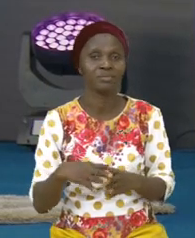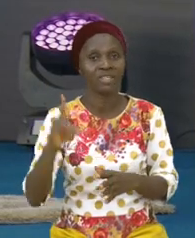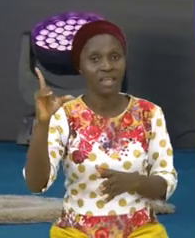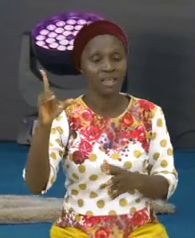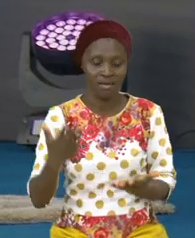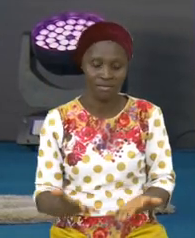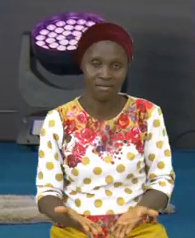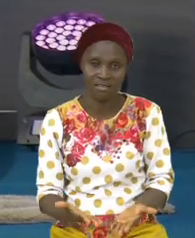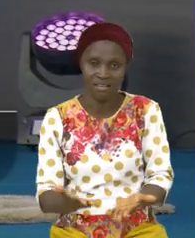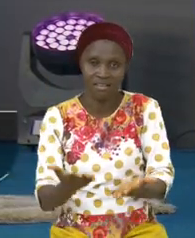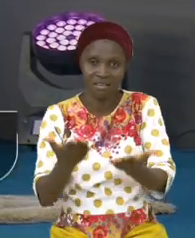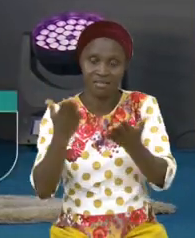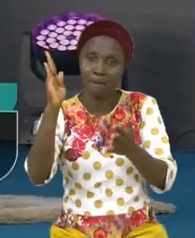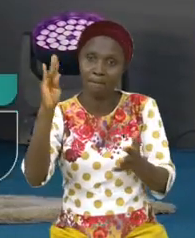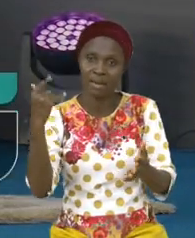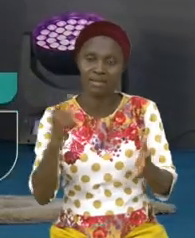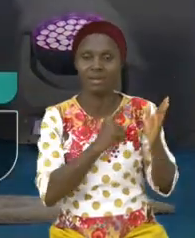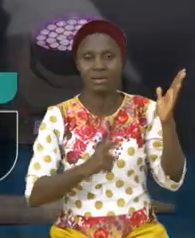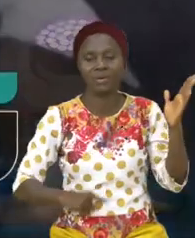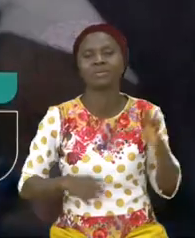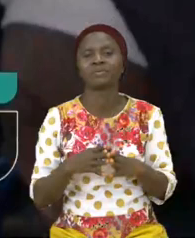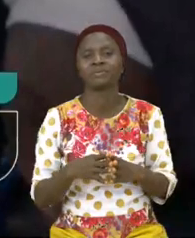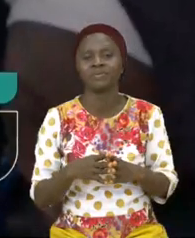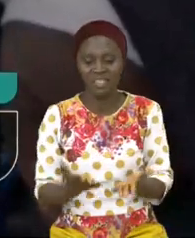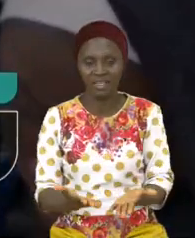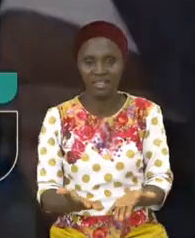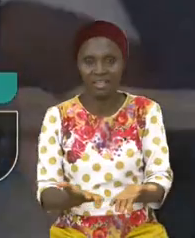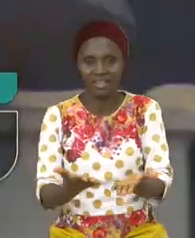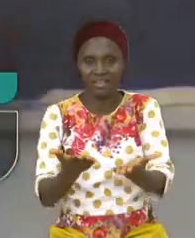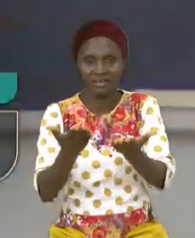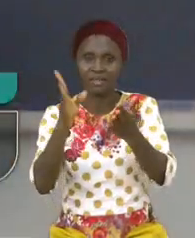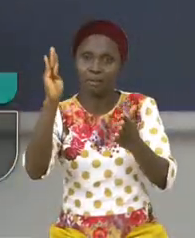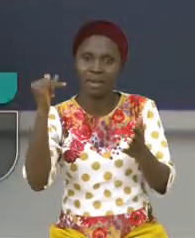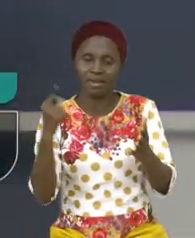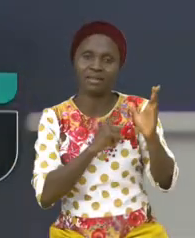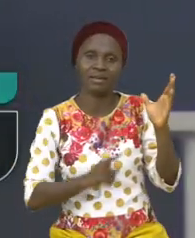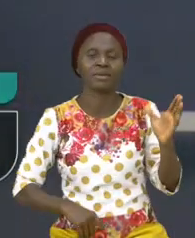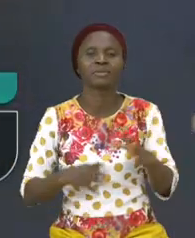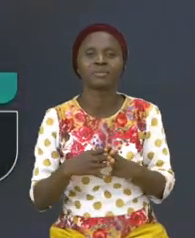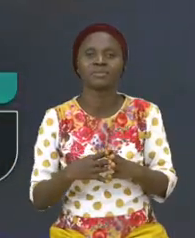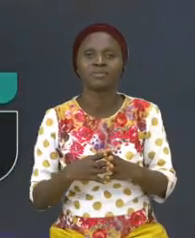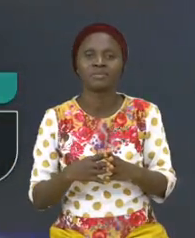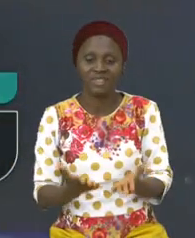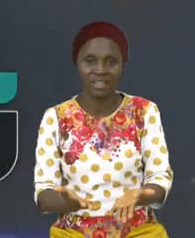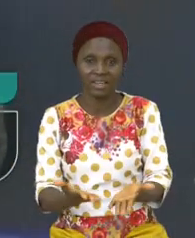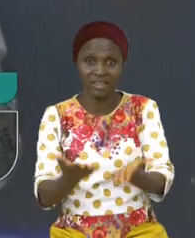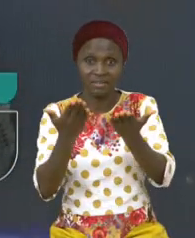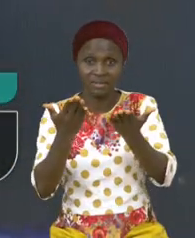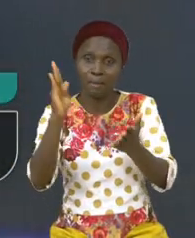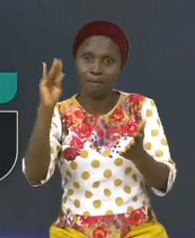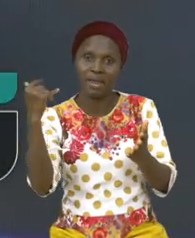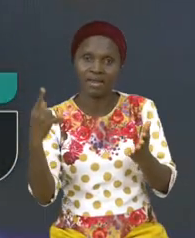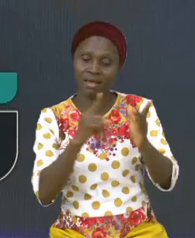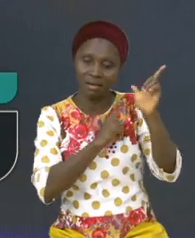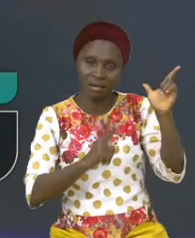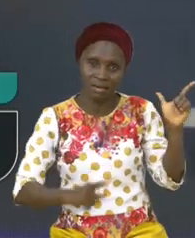lifted by the Lord. Lifted by the Lord. Lifted by the